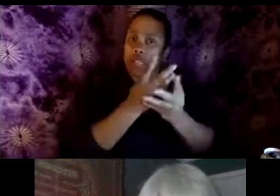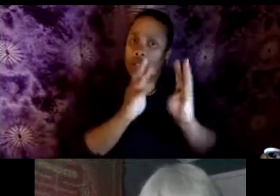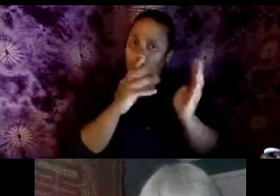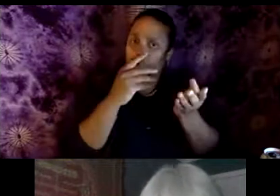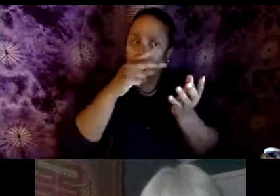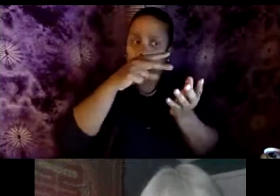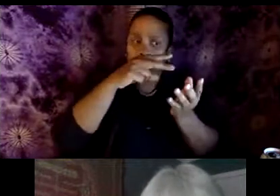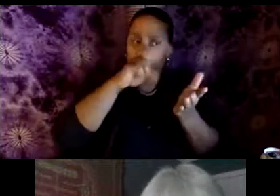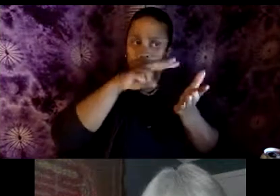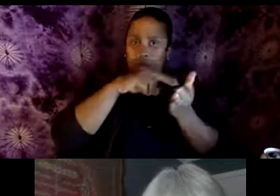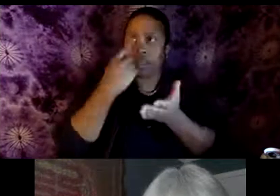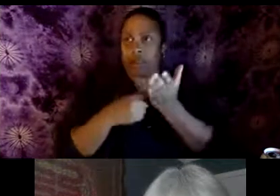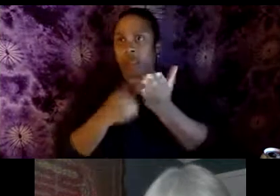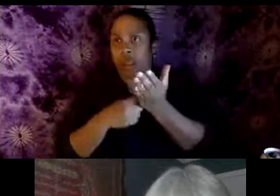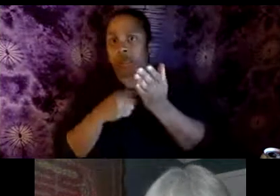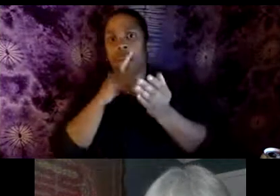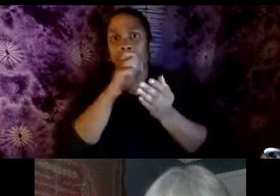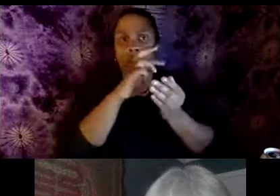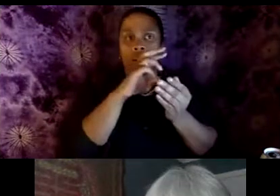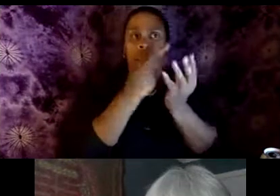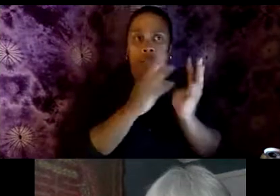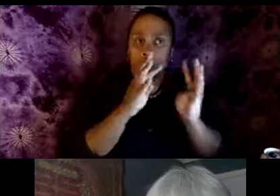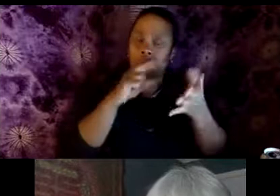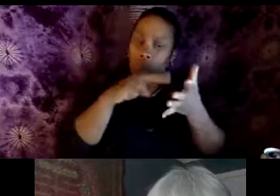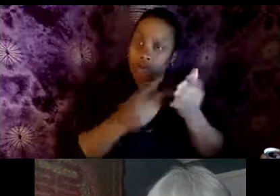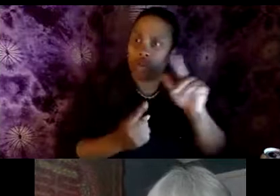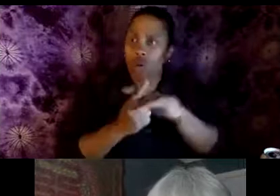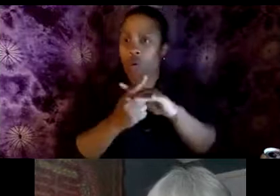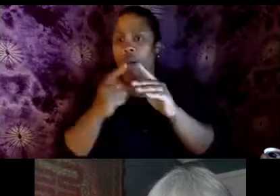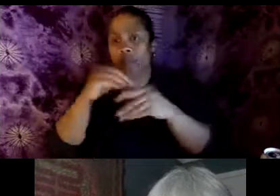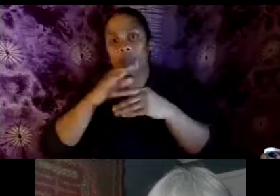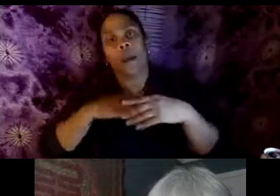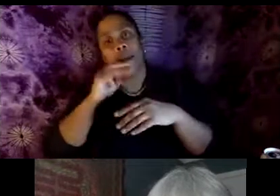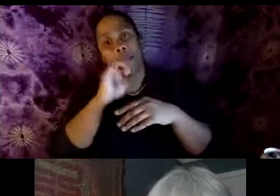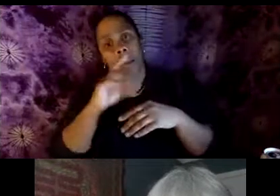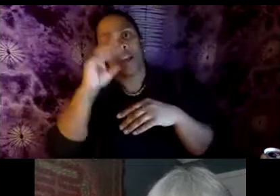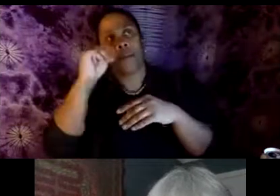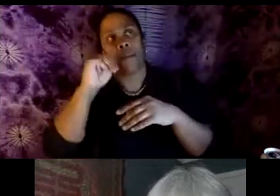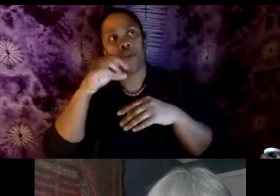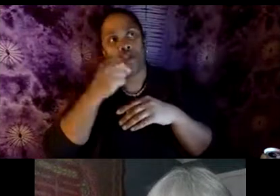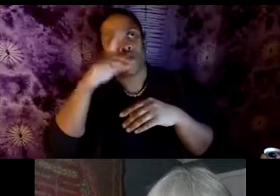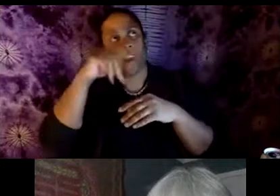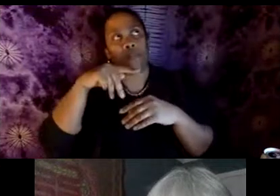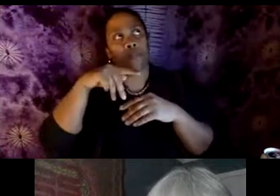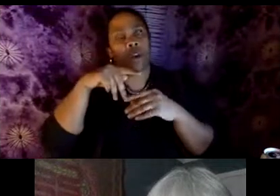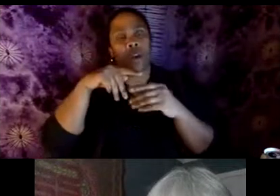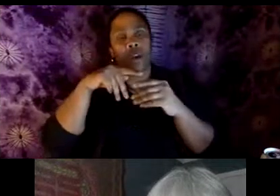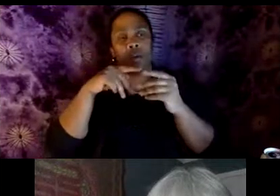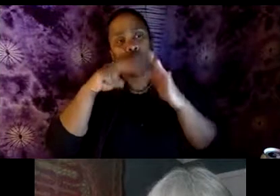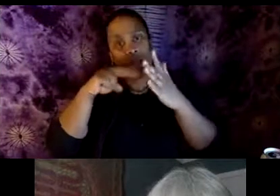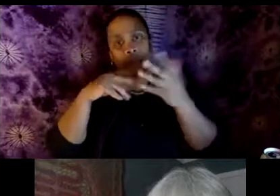want. And that's all. Thank you all for coming, and thanks for having me. And I look forward to seeing you guys in the